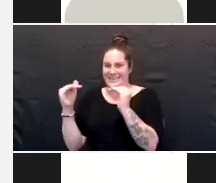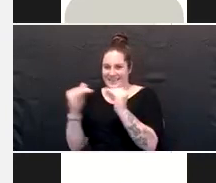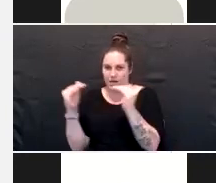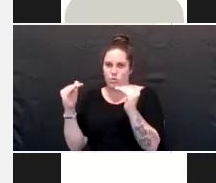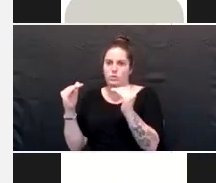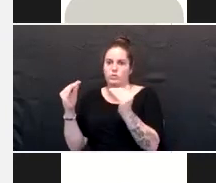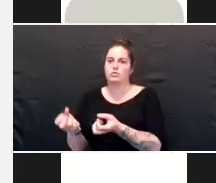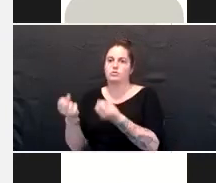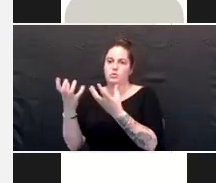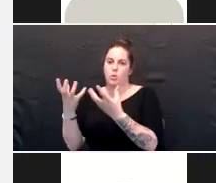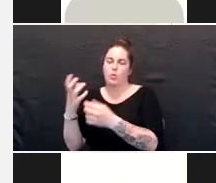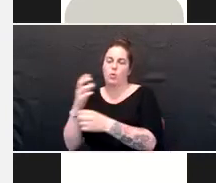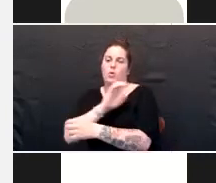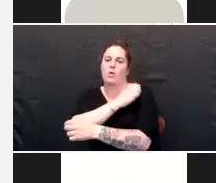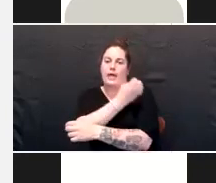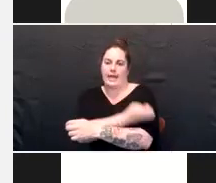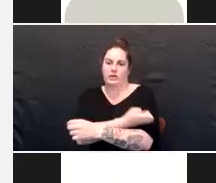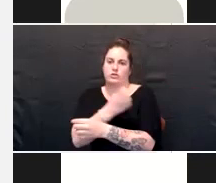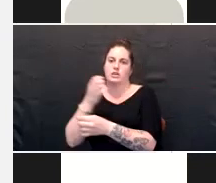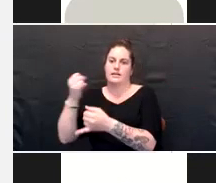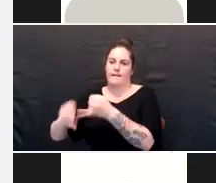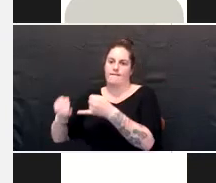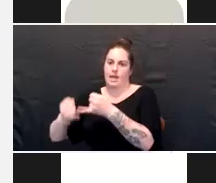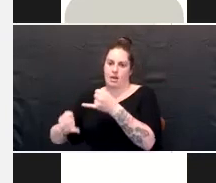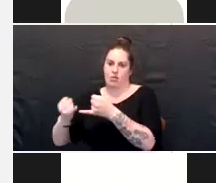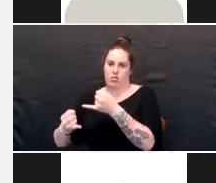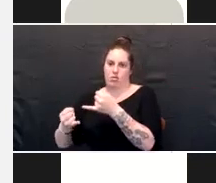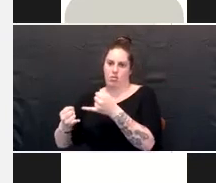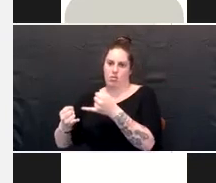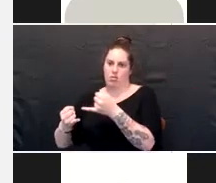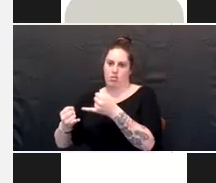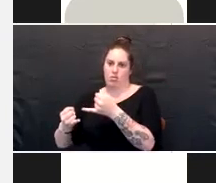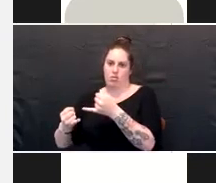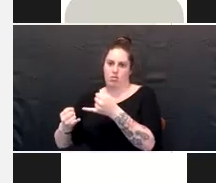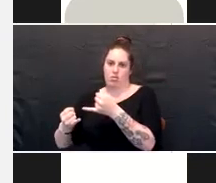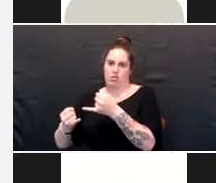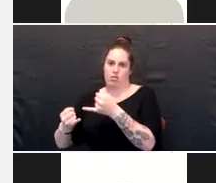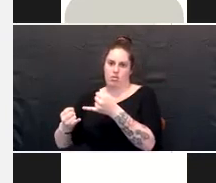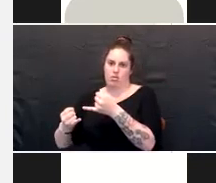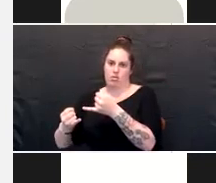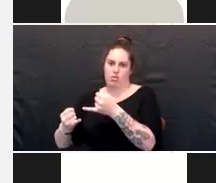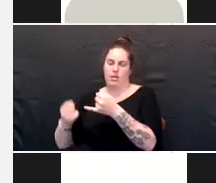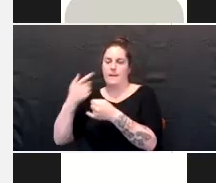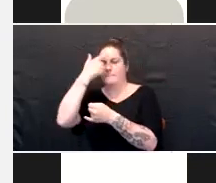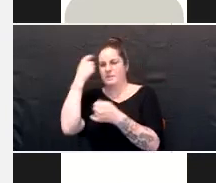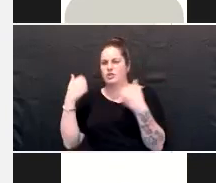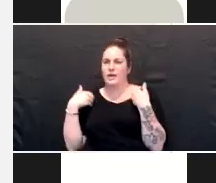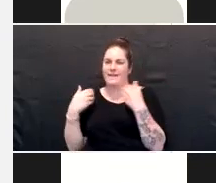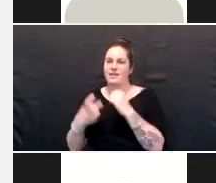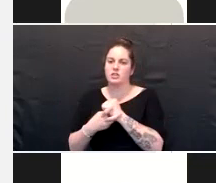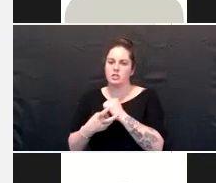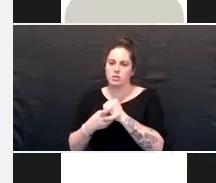or at the final. Okay? And that is because we're dealing with conservative forces